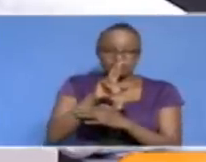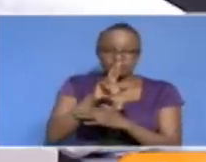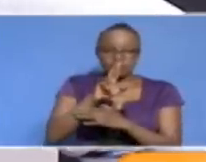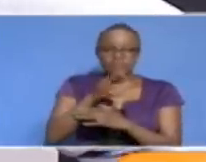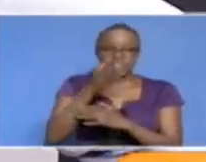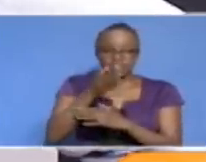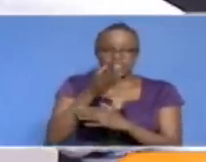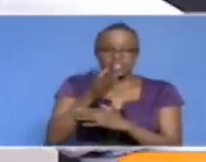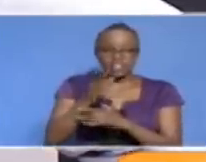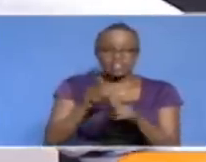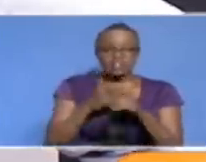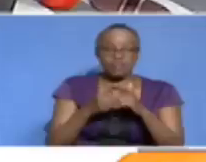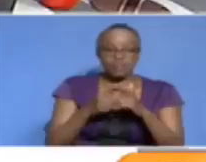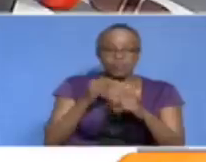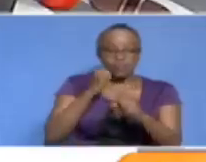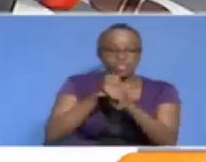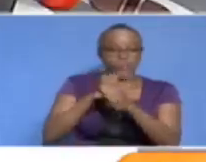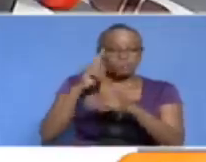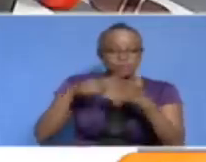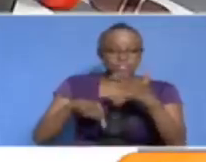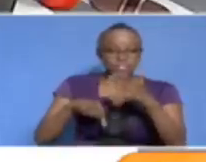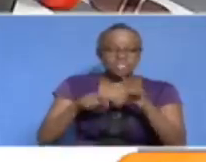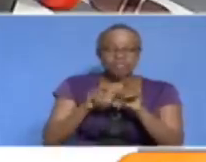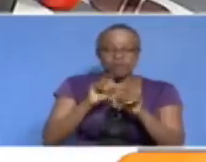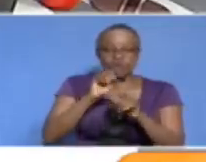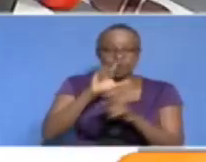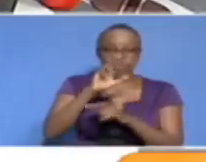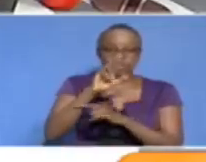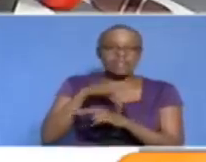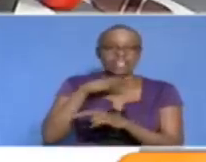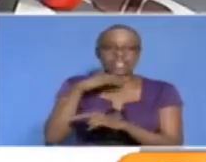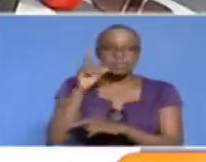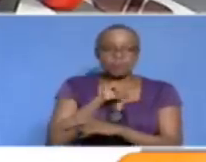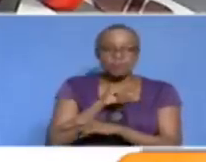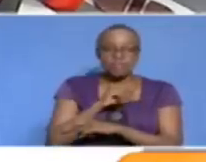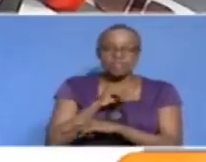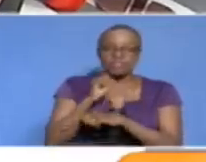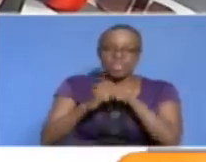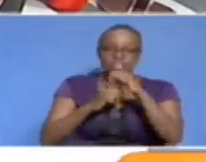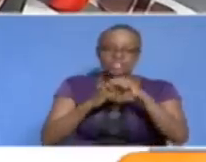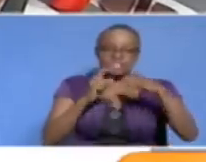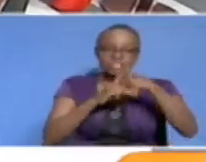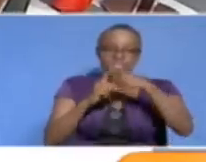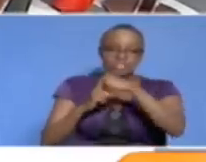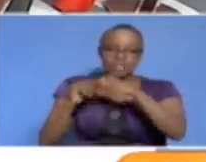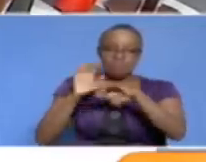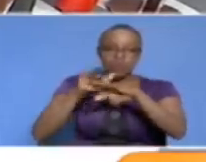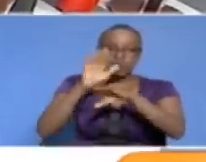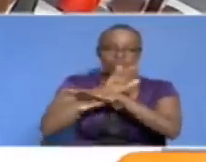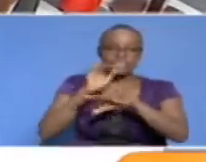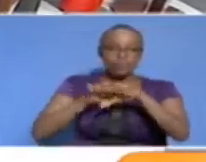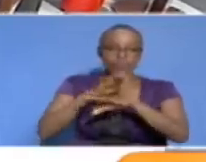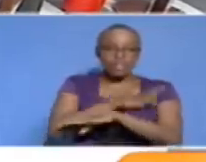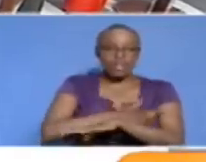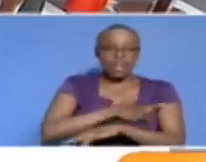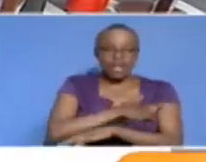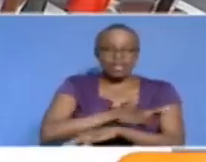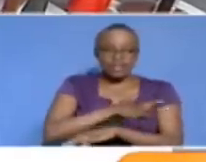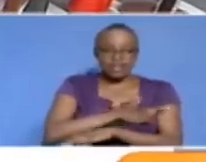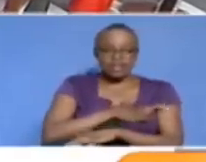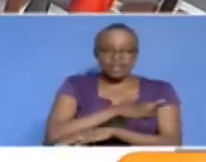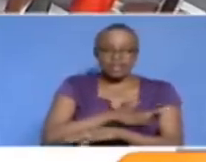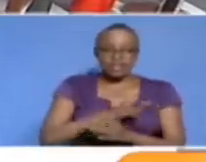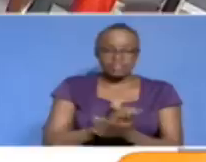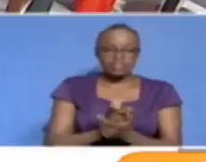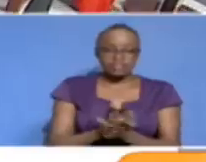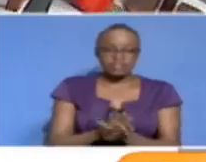And there he says, what shall we do? Oliver Mtukudzi, dead at the age of 66. Good night, good luck. Past 4 p.m. God bless today,